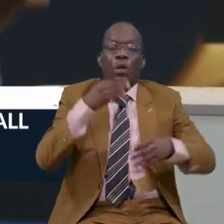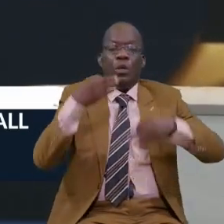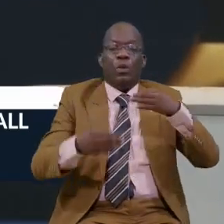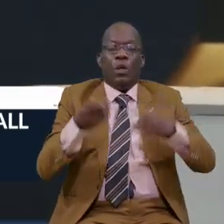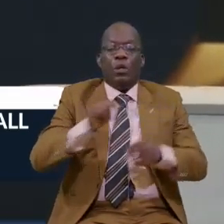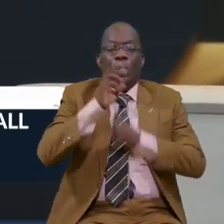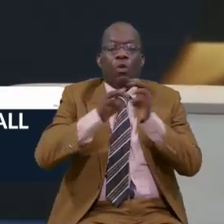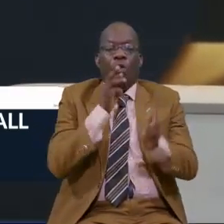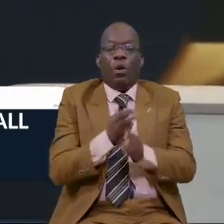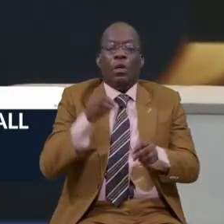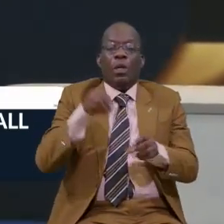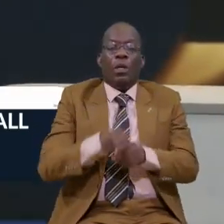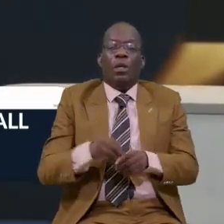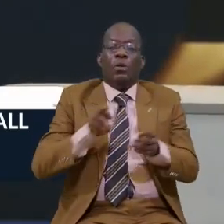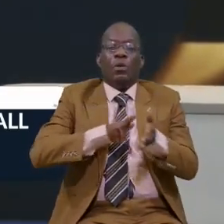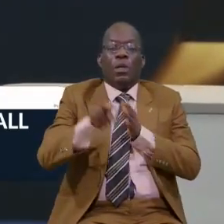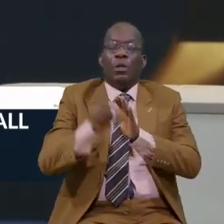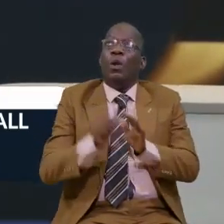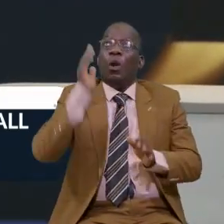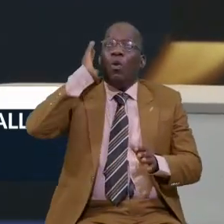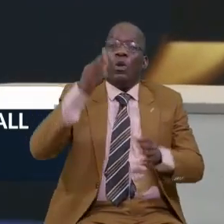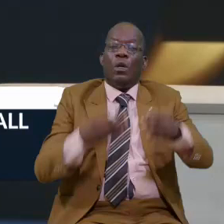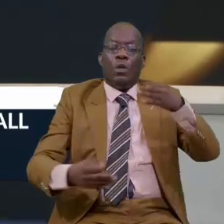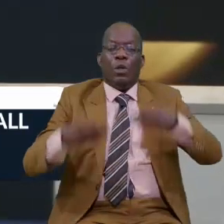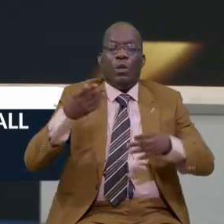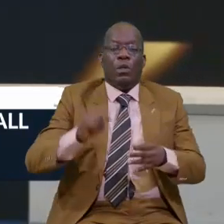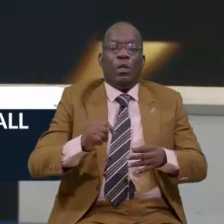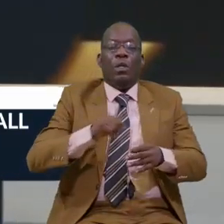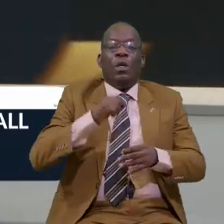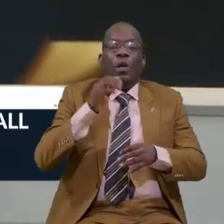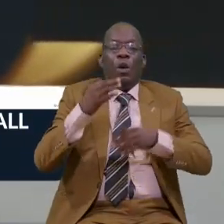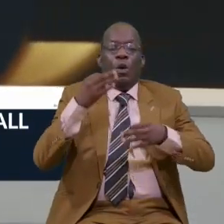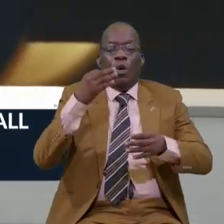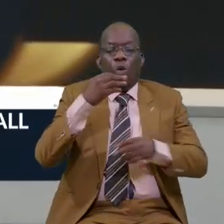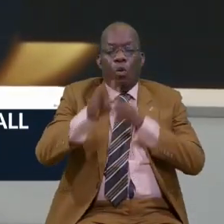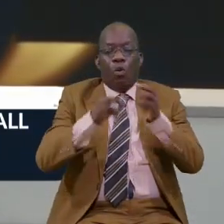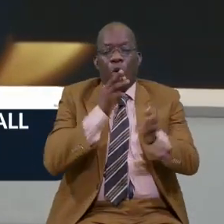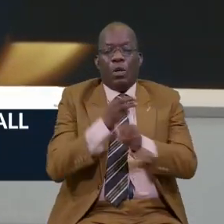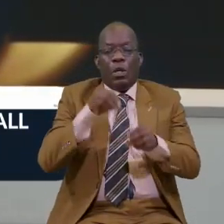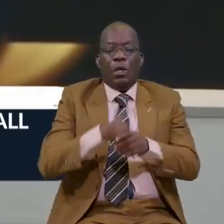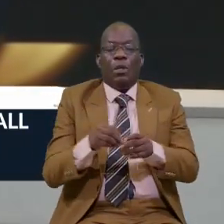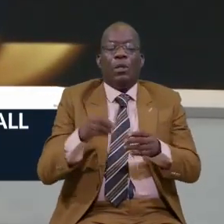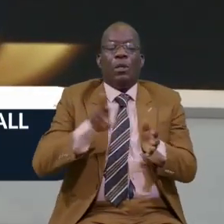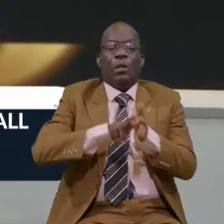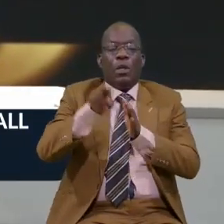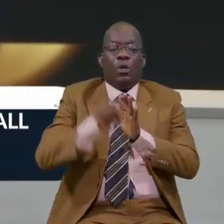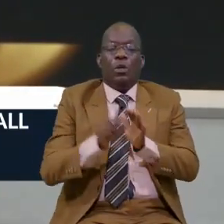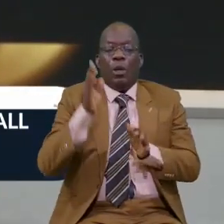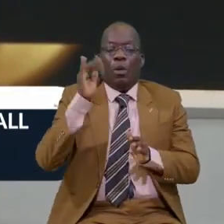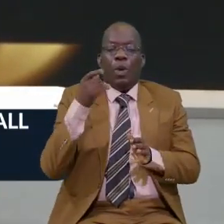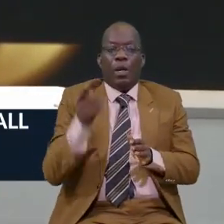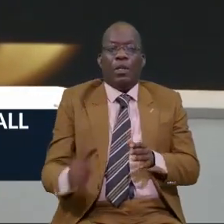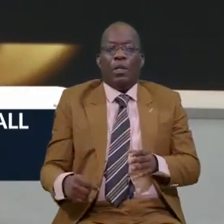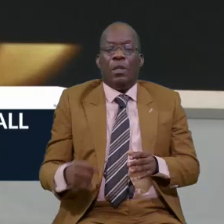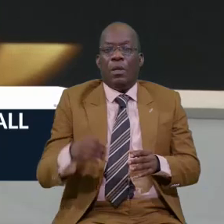the world, the whole wide world, in righteousness by that man. By that